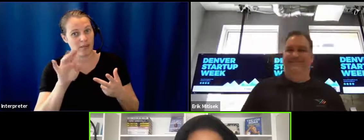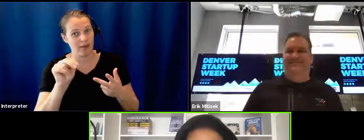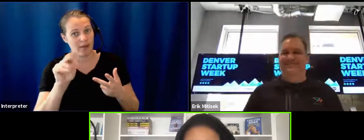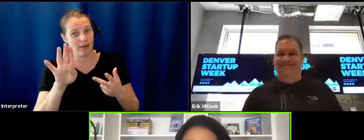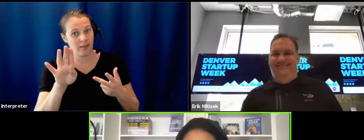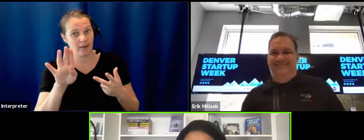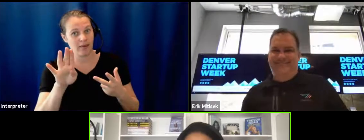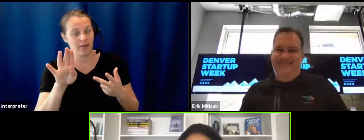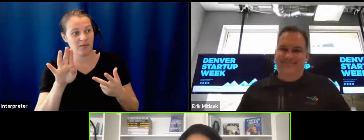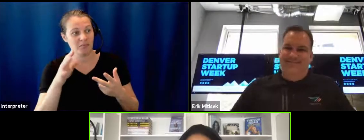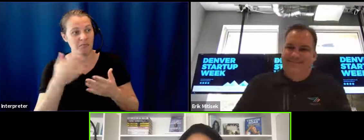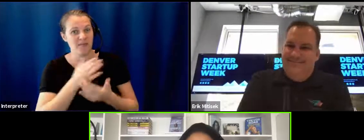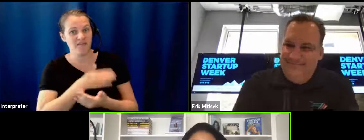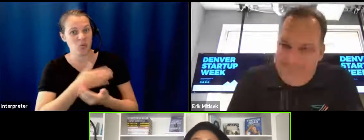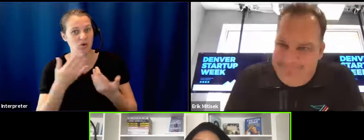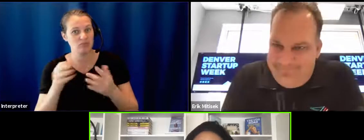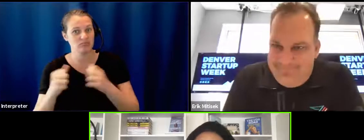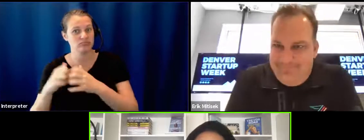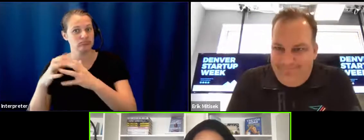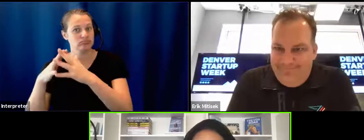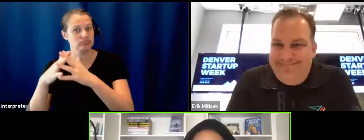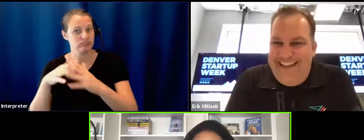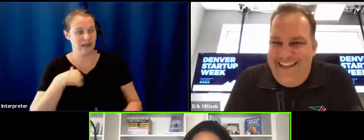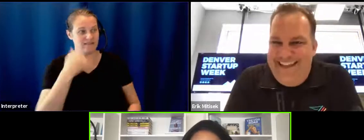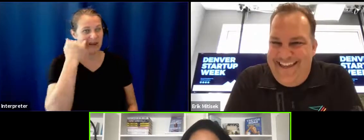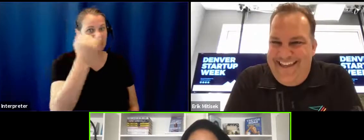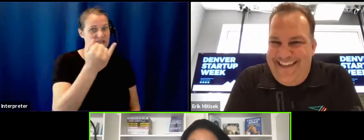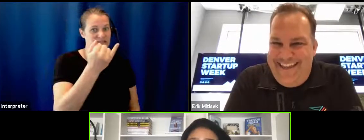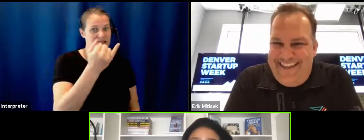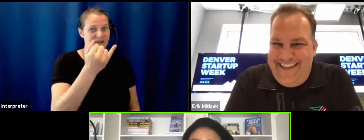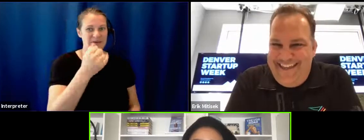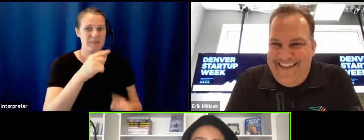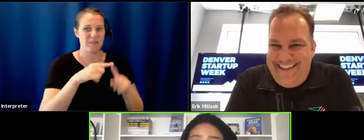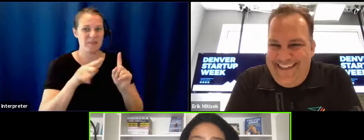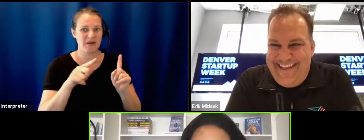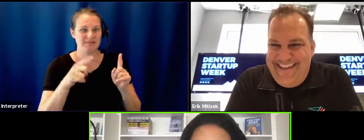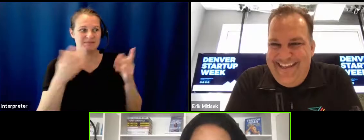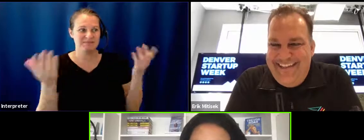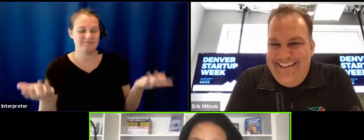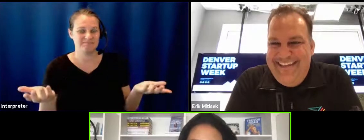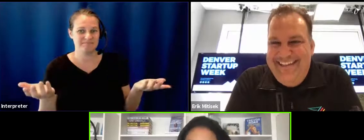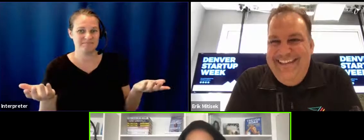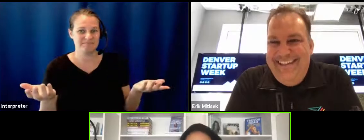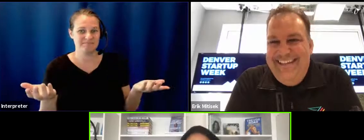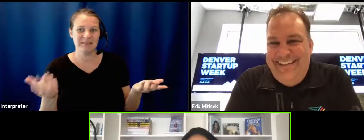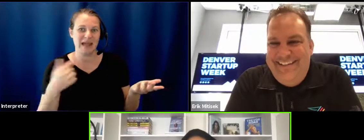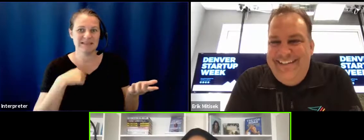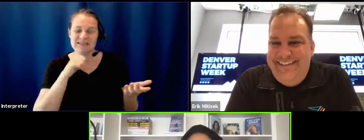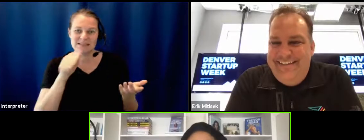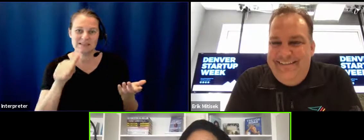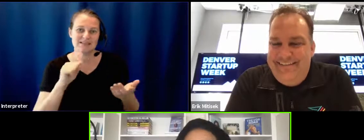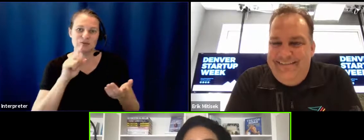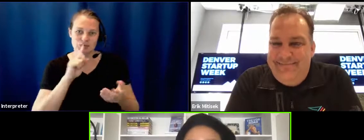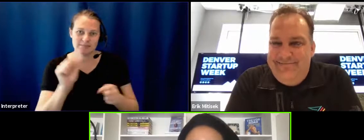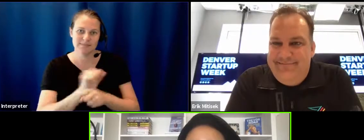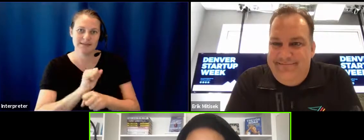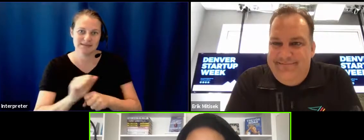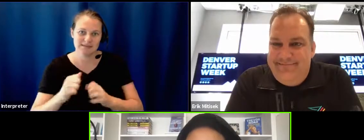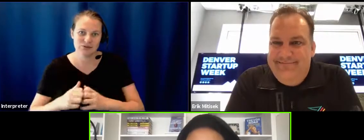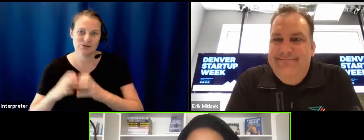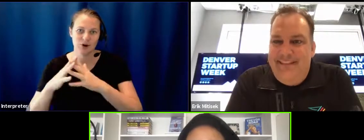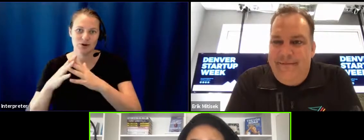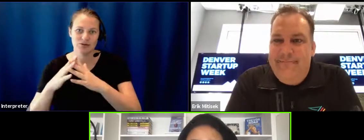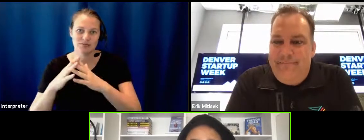too, but here we are. I don't have any equity in any of those, do I? Because ideas are just